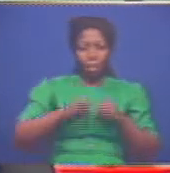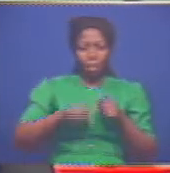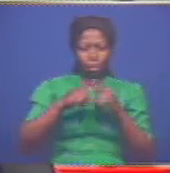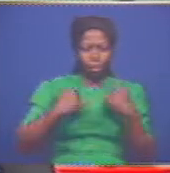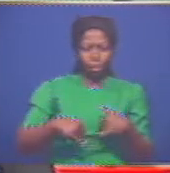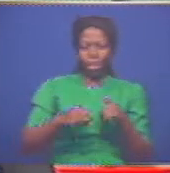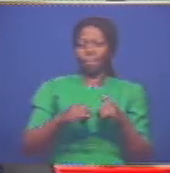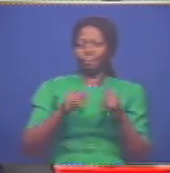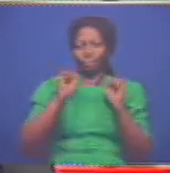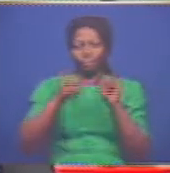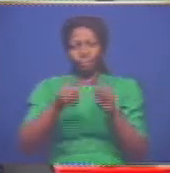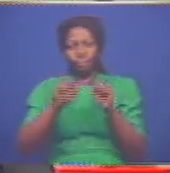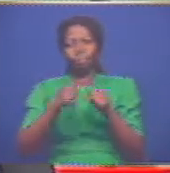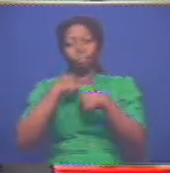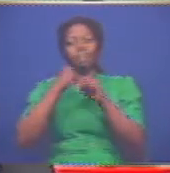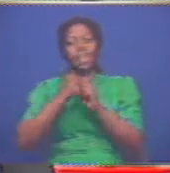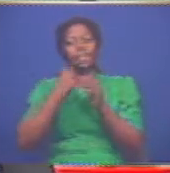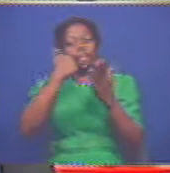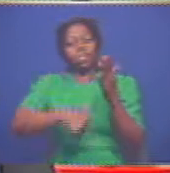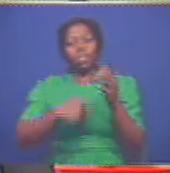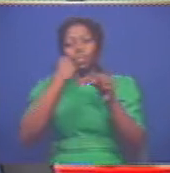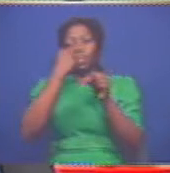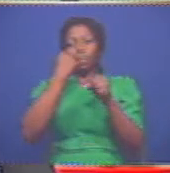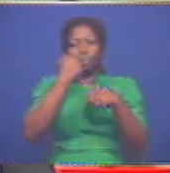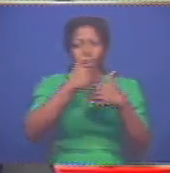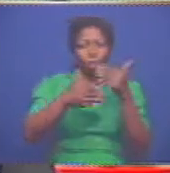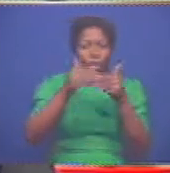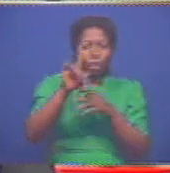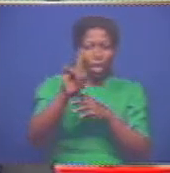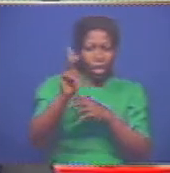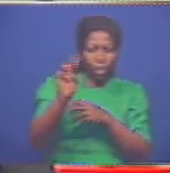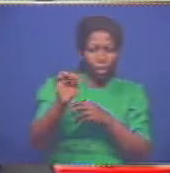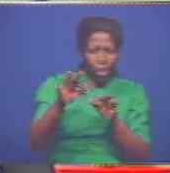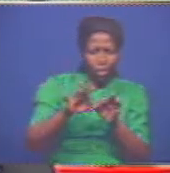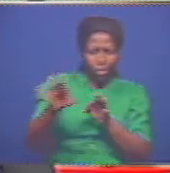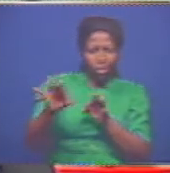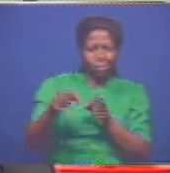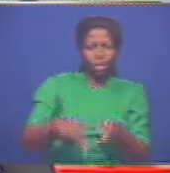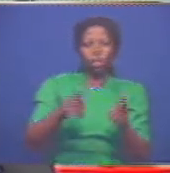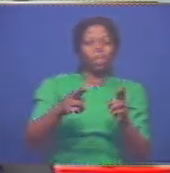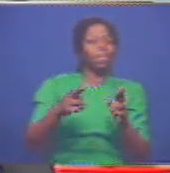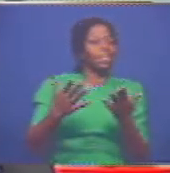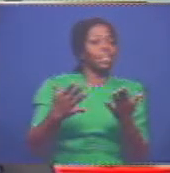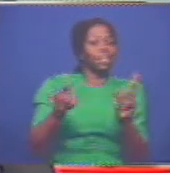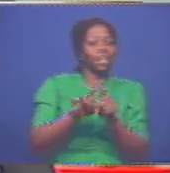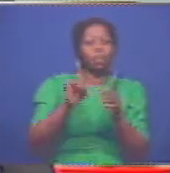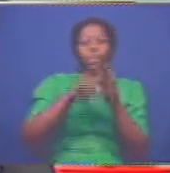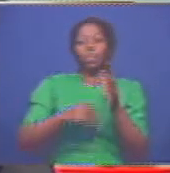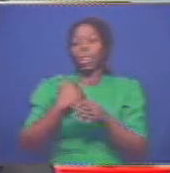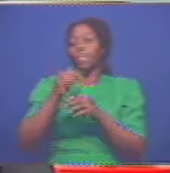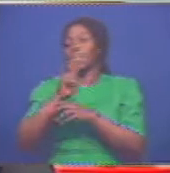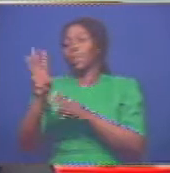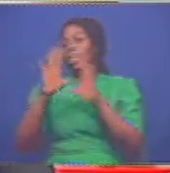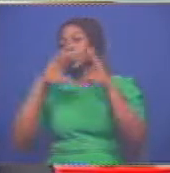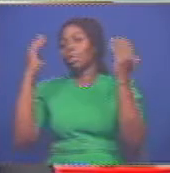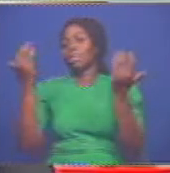can we make the cost of like doing 1 kilometer of road same as what you have in the Western world? How